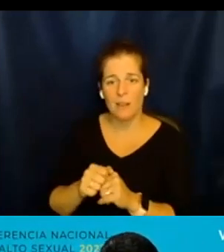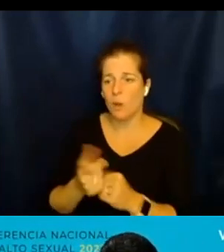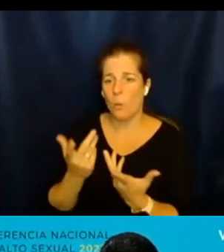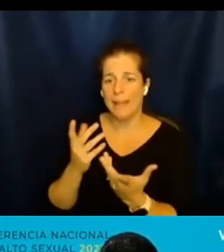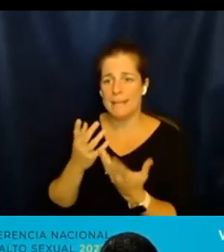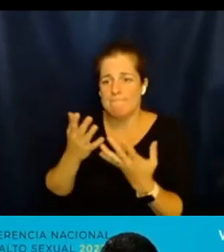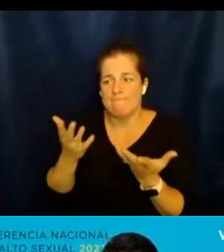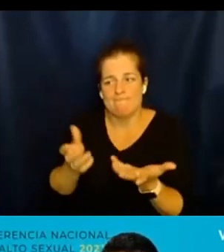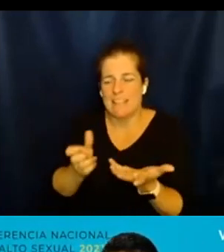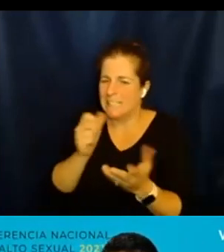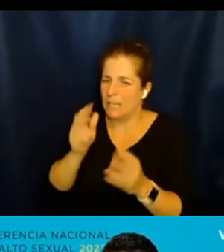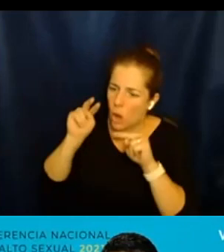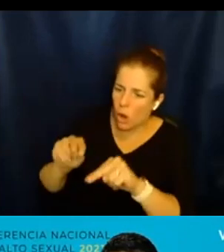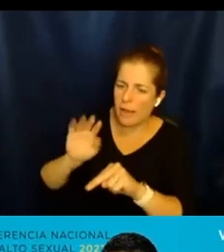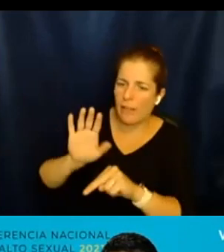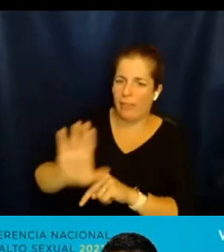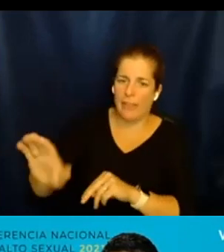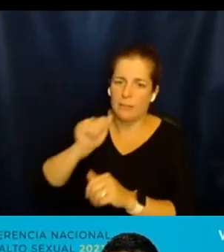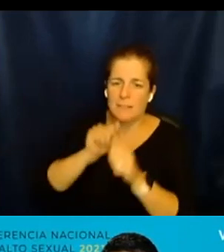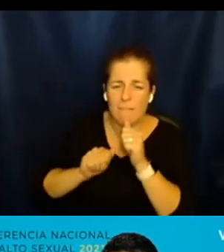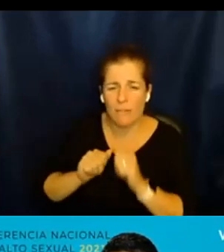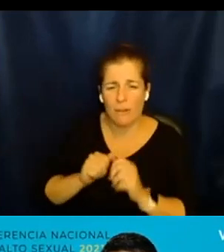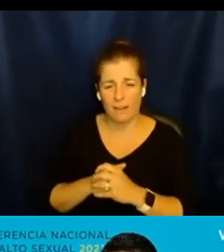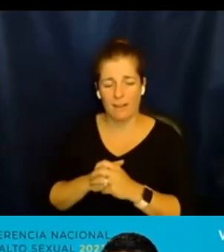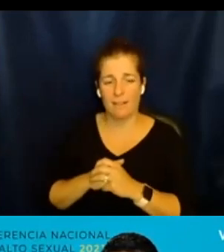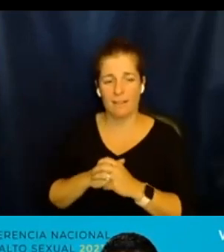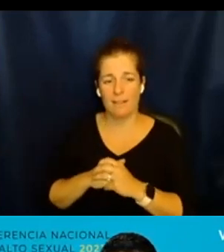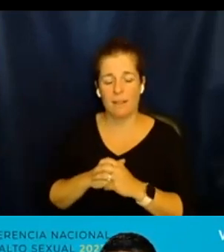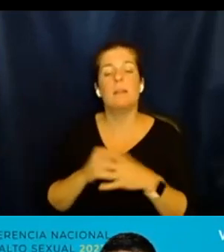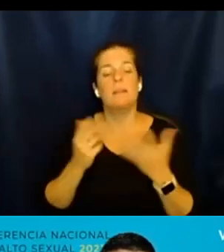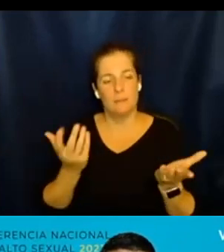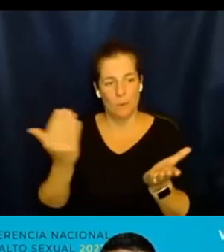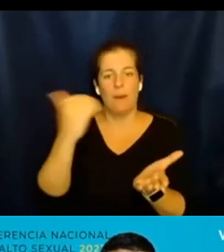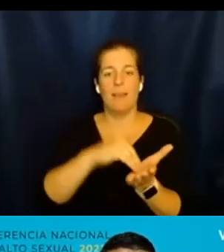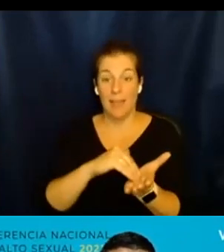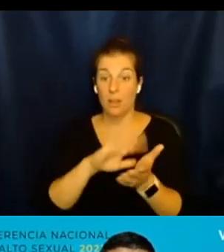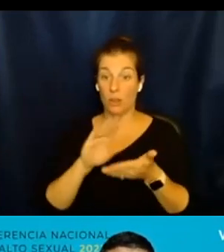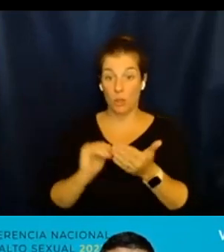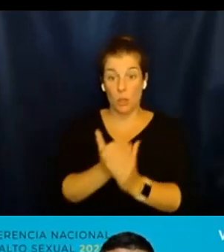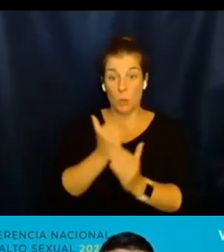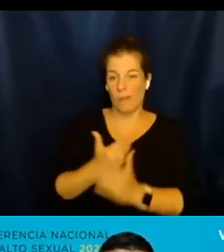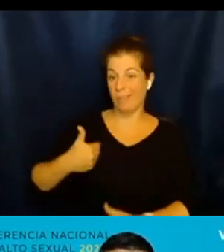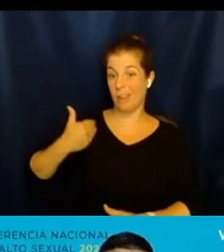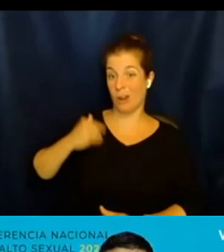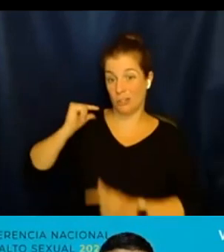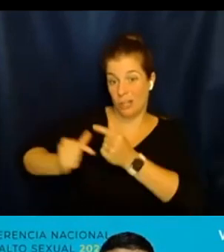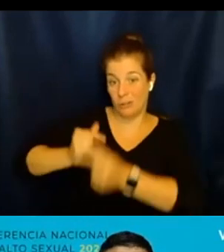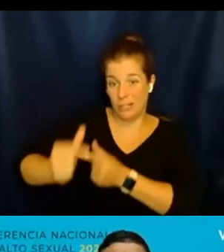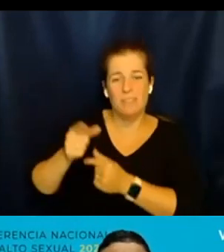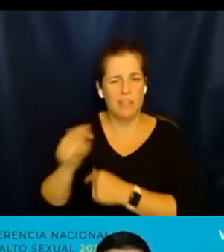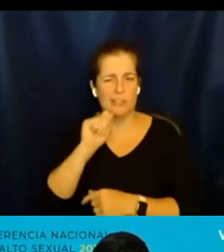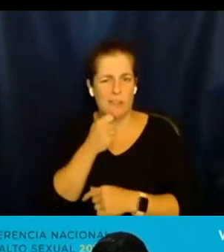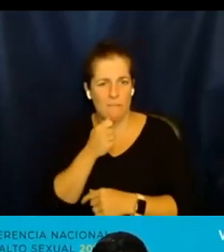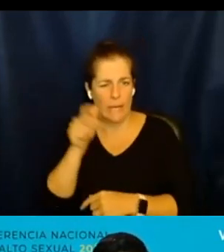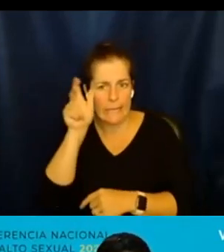human beings were going through, and the need they had for us to help. So again, the new generations are suffering this evil, but they're not